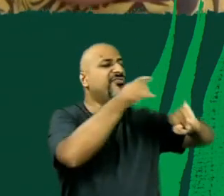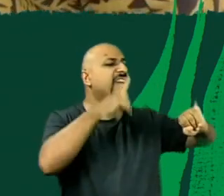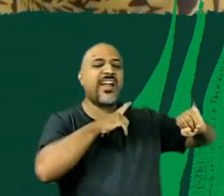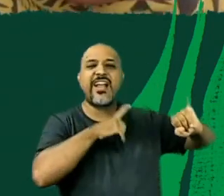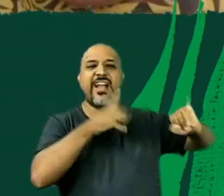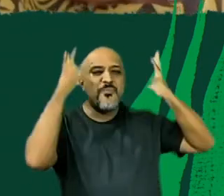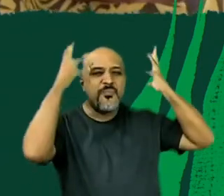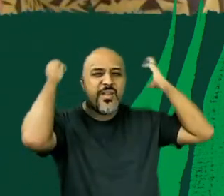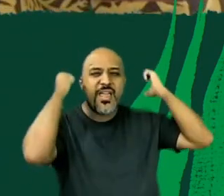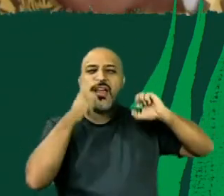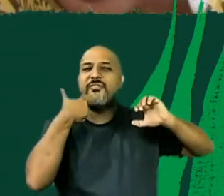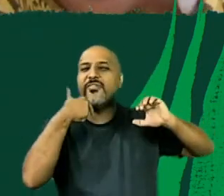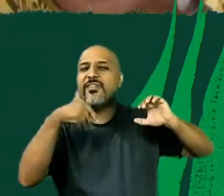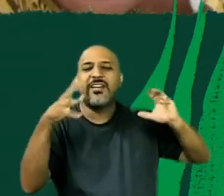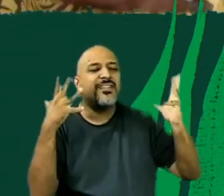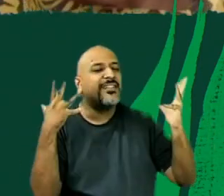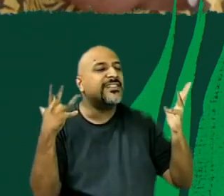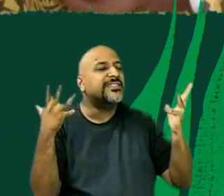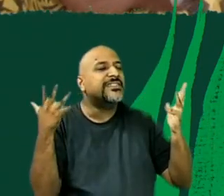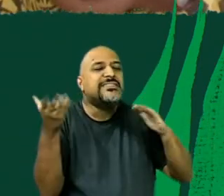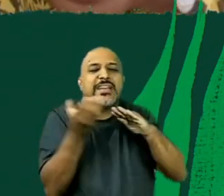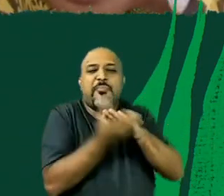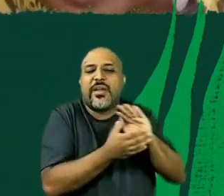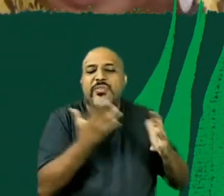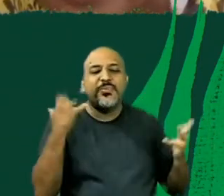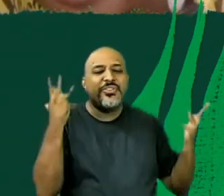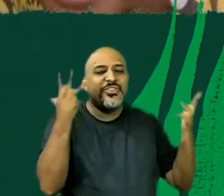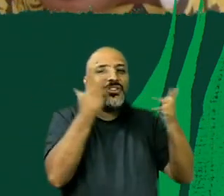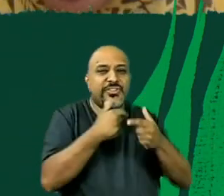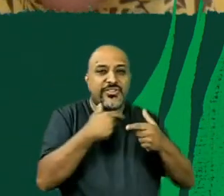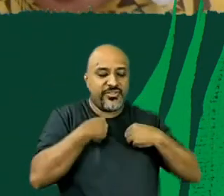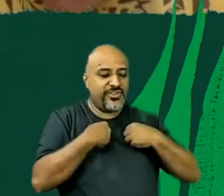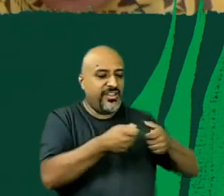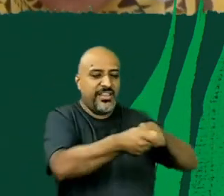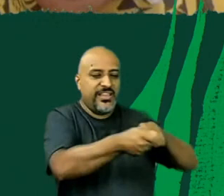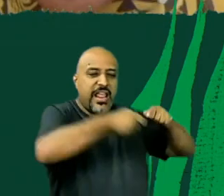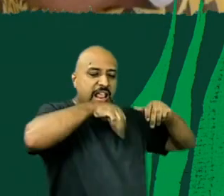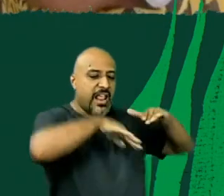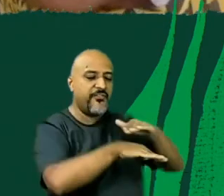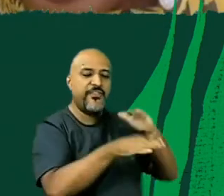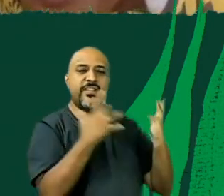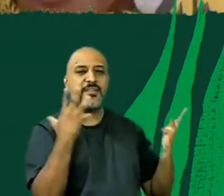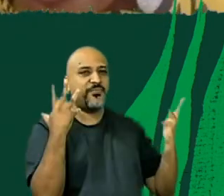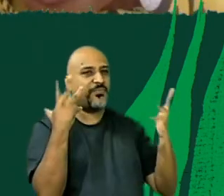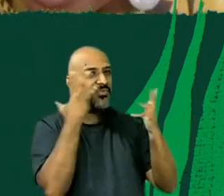and beautiful drawers. Now, drawers were not dresser drawers.